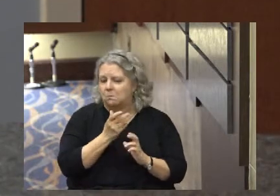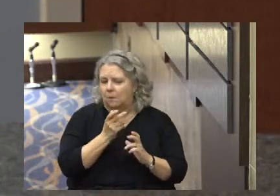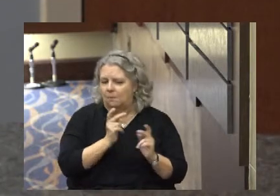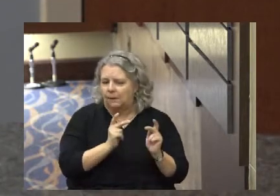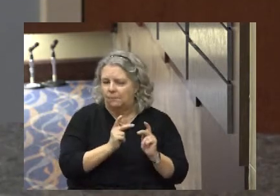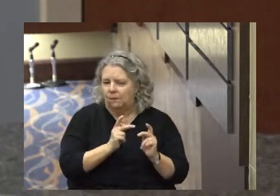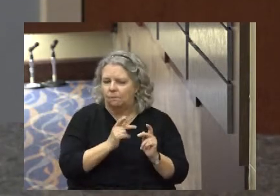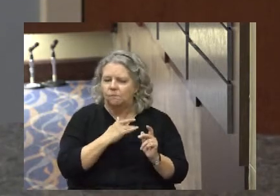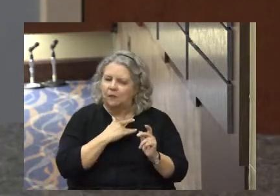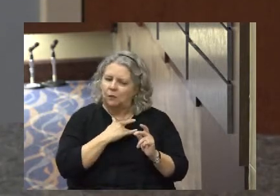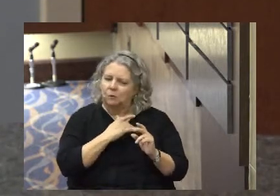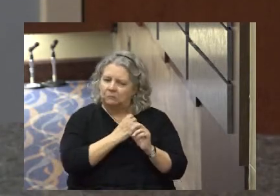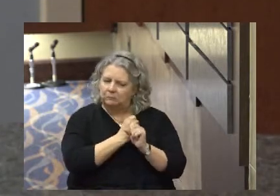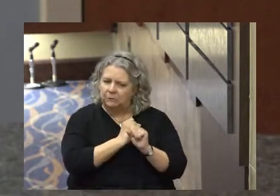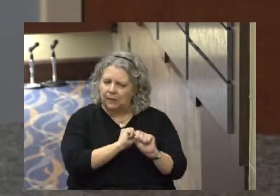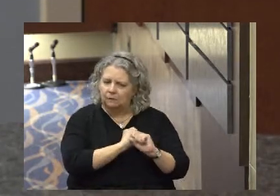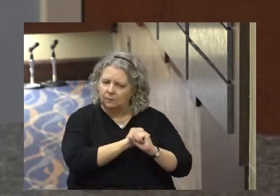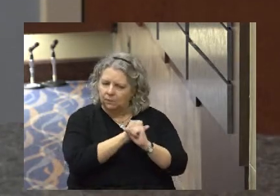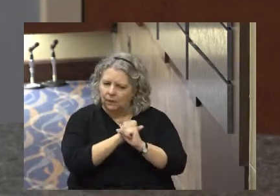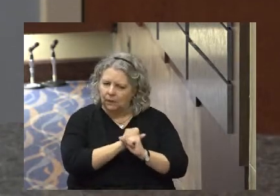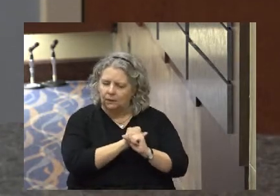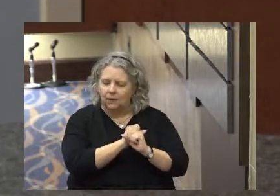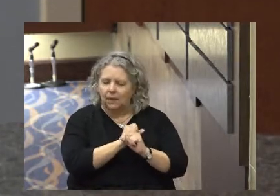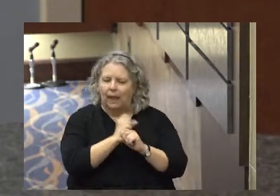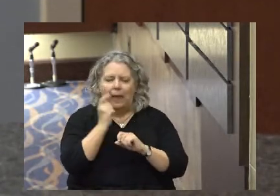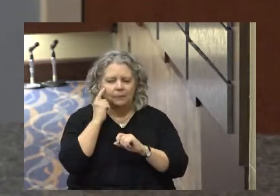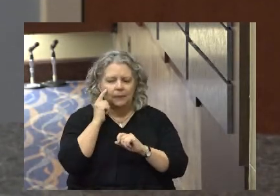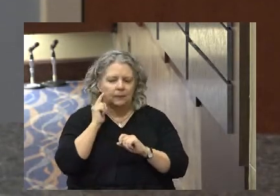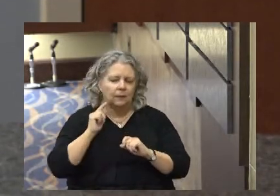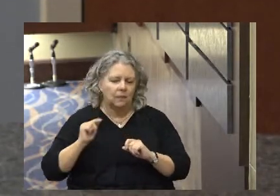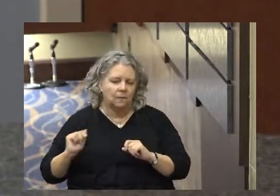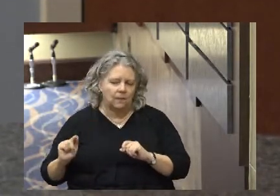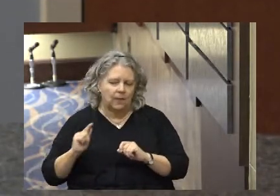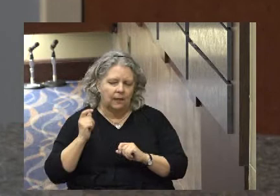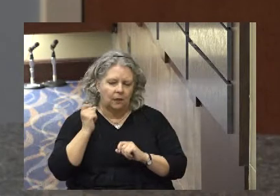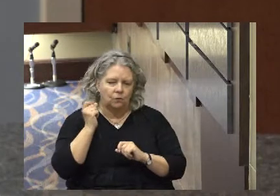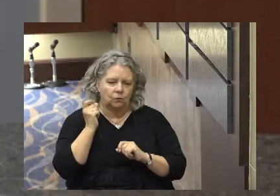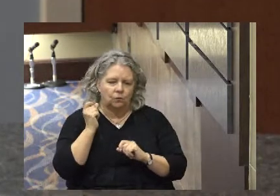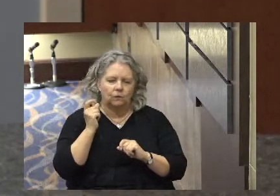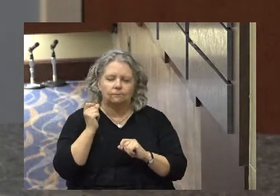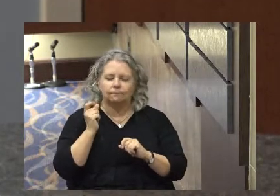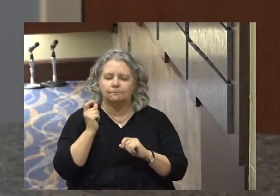it. And, everything that I saw would